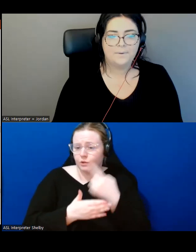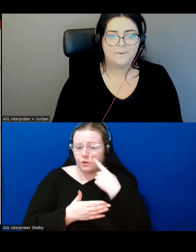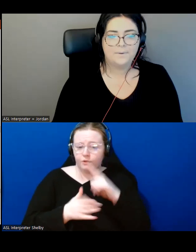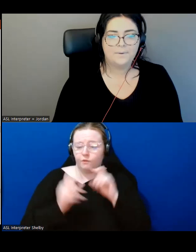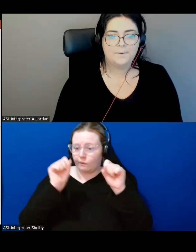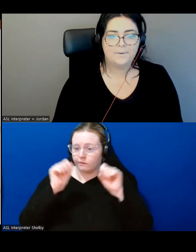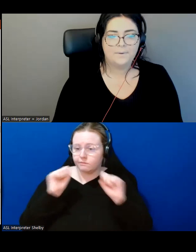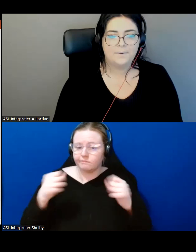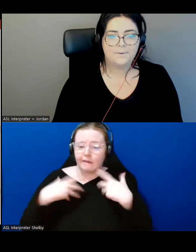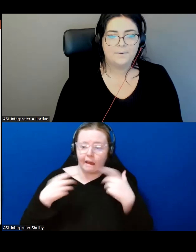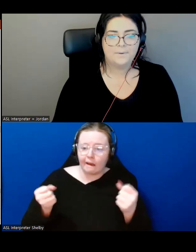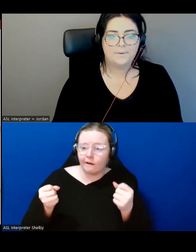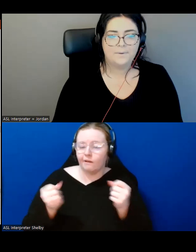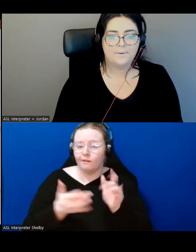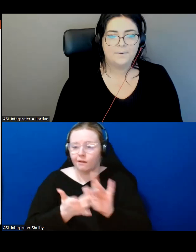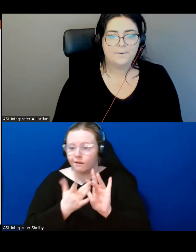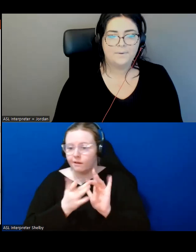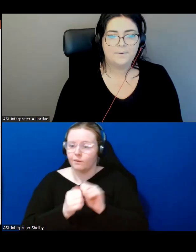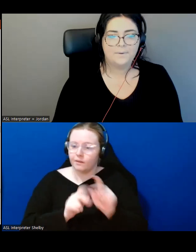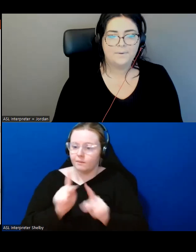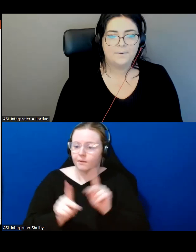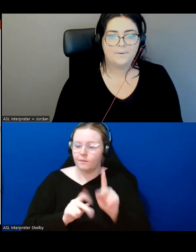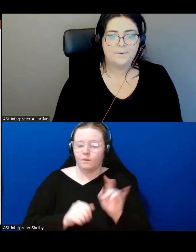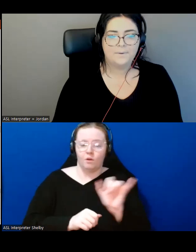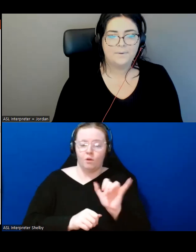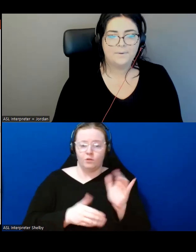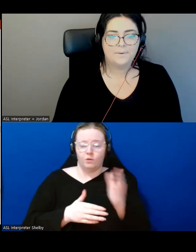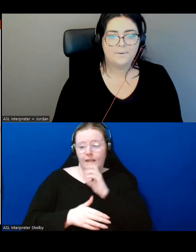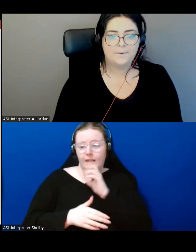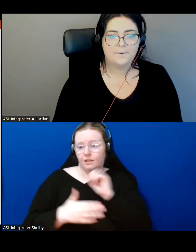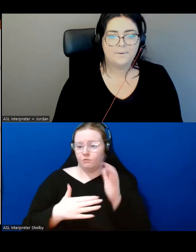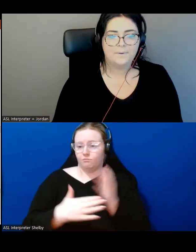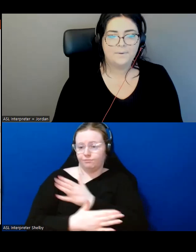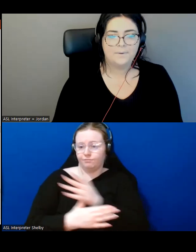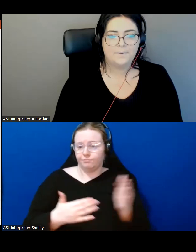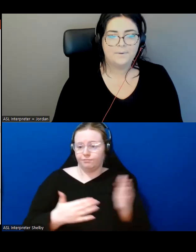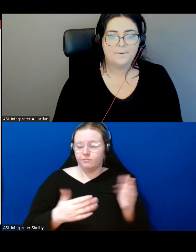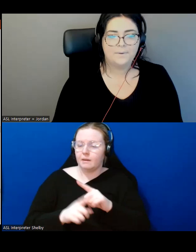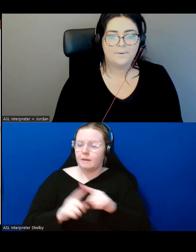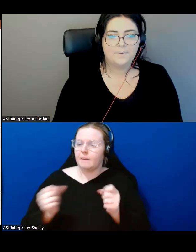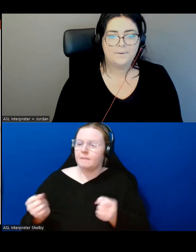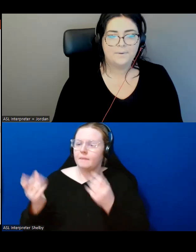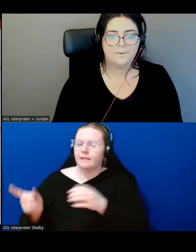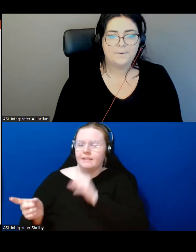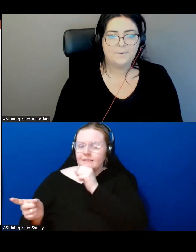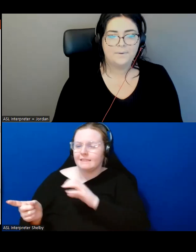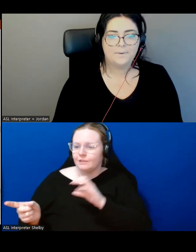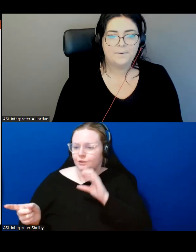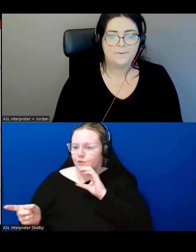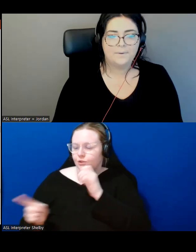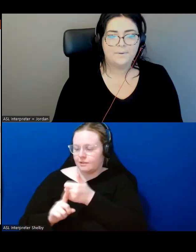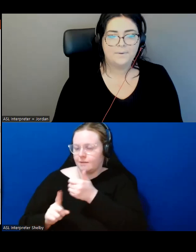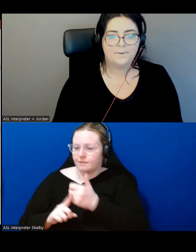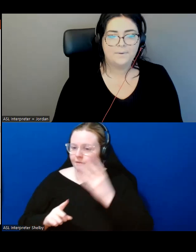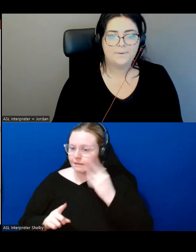there. You know, it kind of addresses all ages, but there are a lot of seniors who had gardens growing up, and